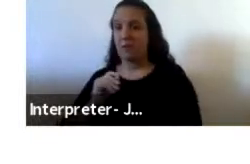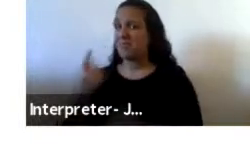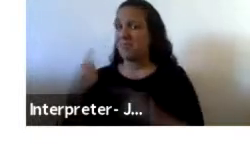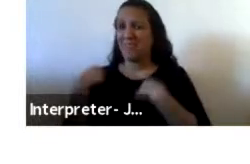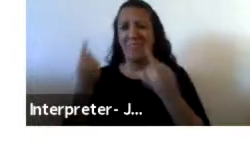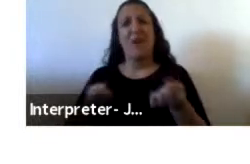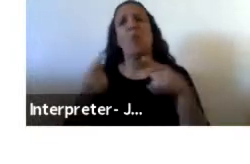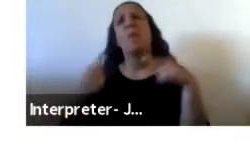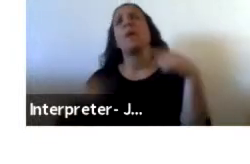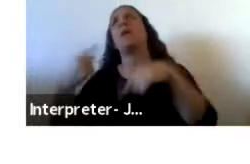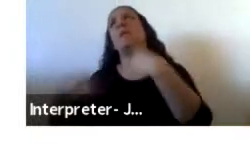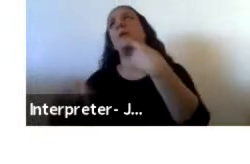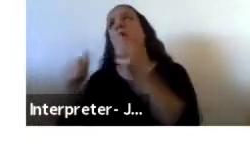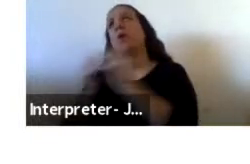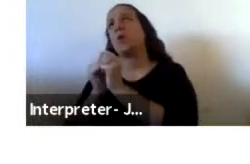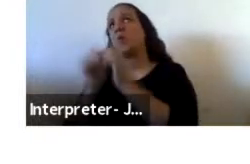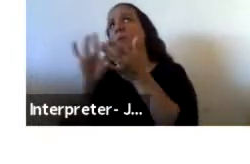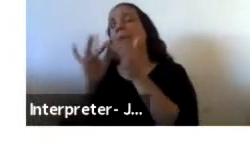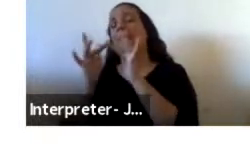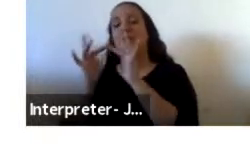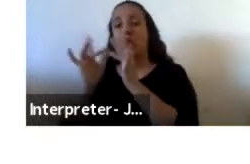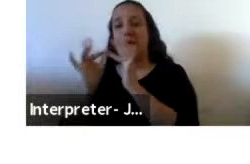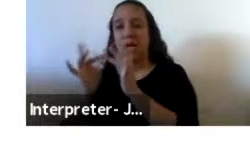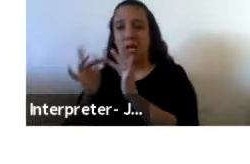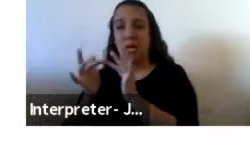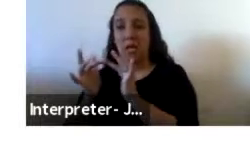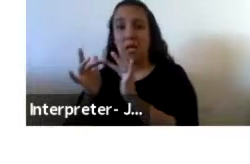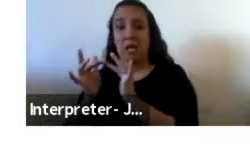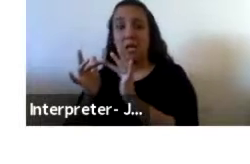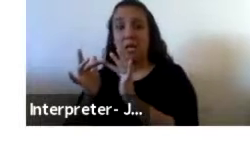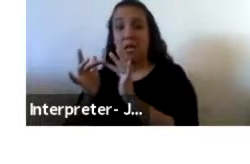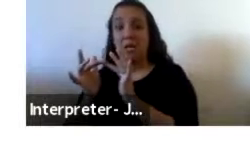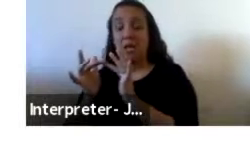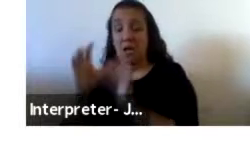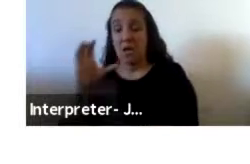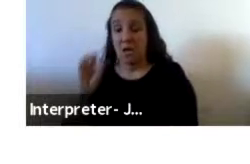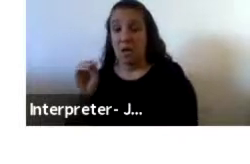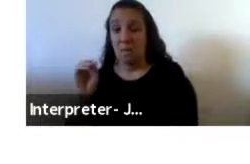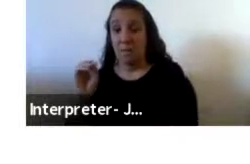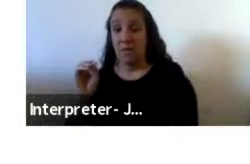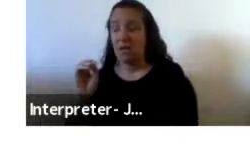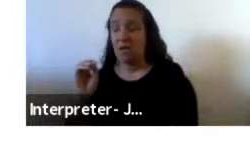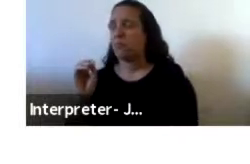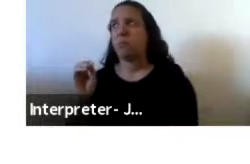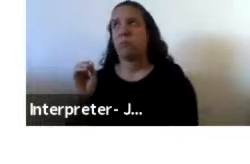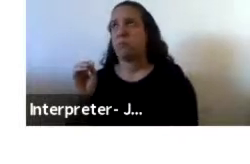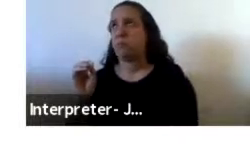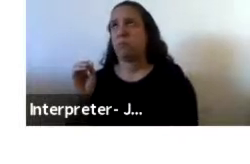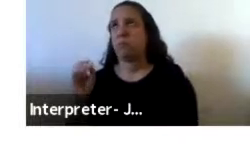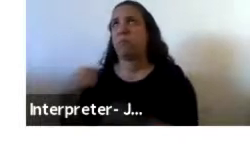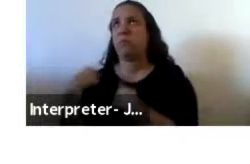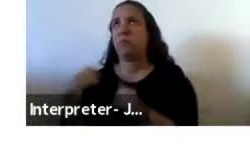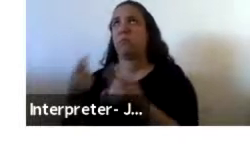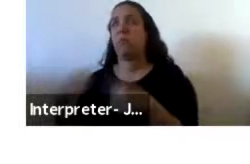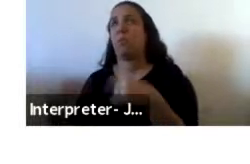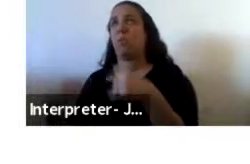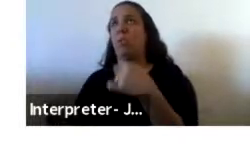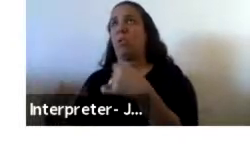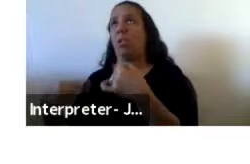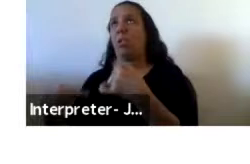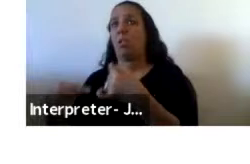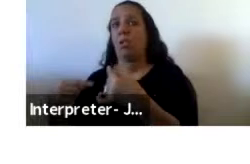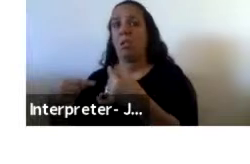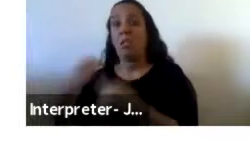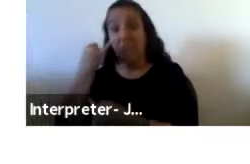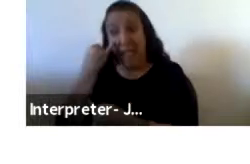years. And the only reason why I haven't changed is because I don't have choices. And if I did have a choice, I would be over and